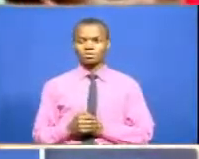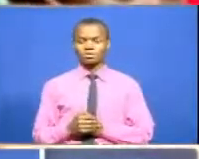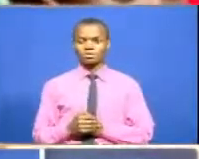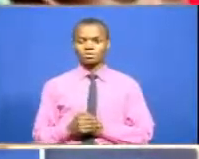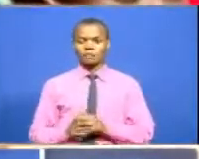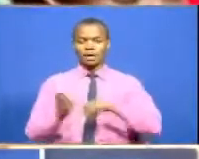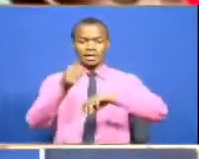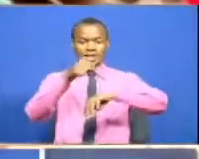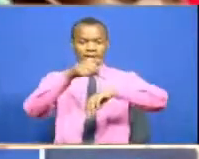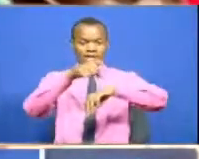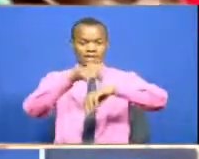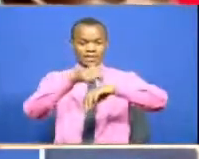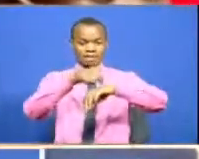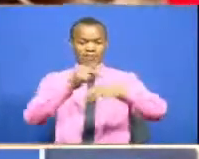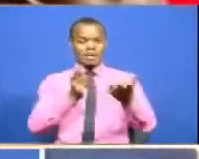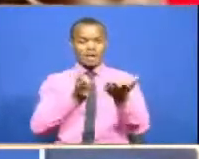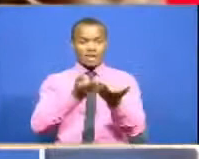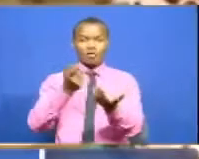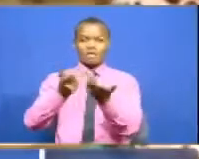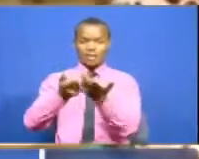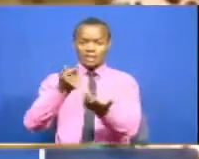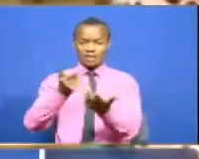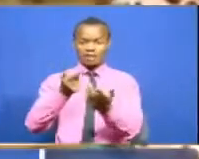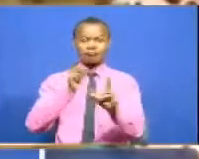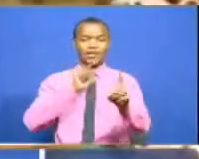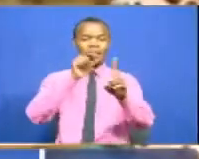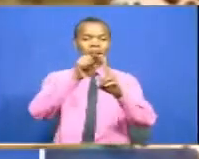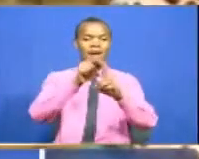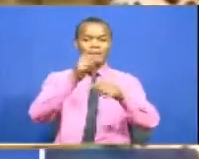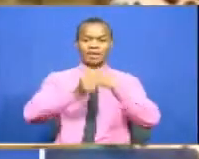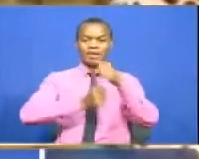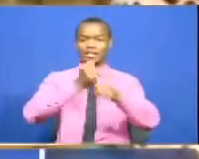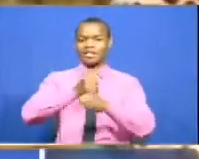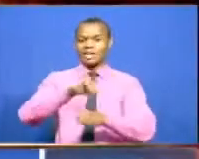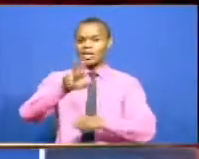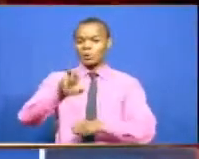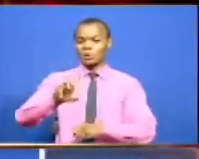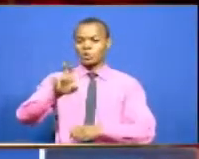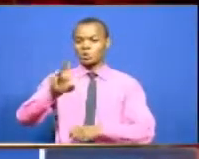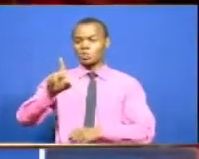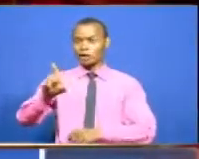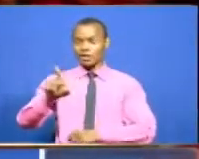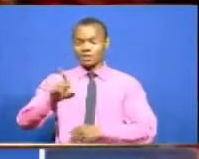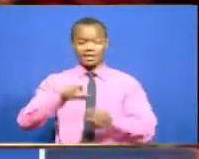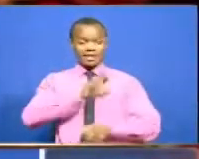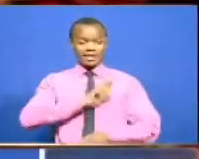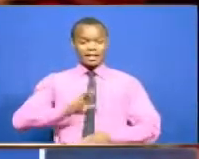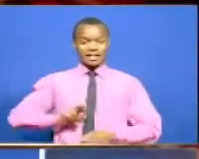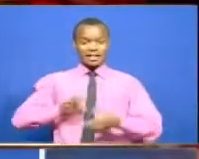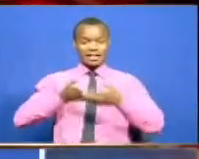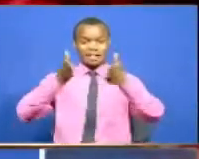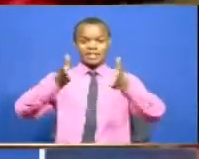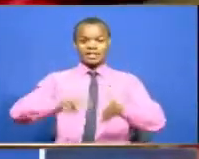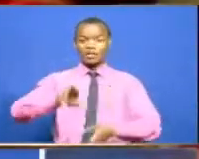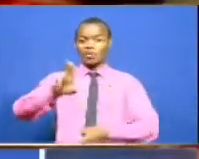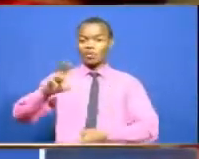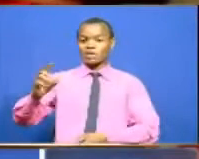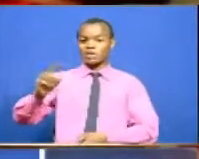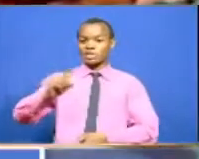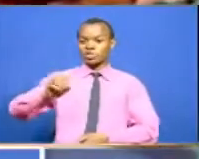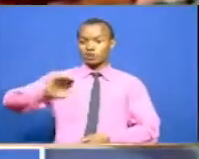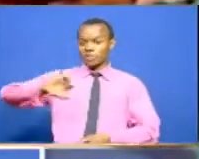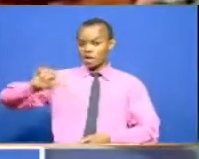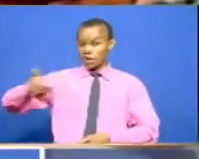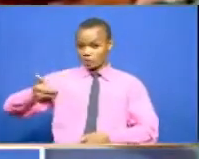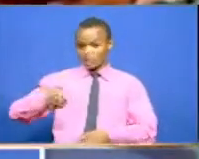As the countdown to ushering in of the year 2021 nears, a section of religious leaders from Uasin Gishu County has called